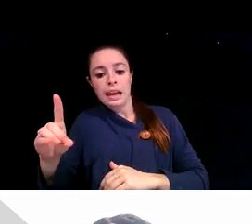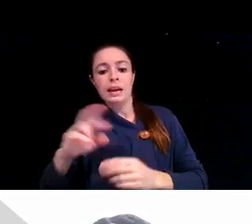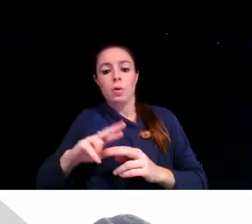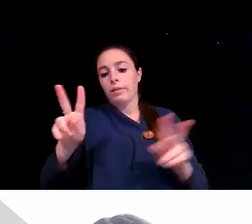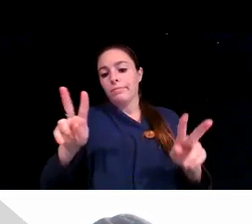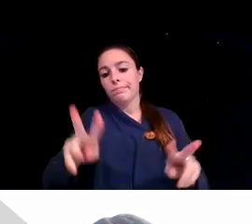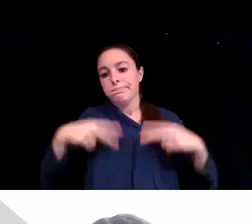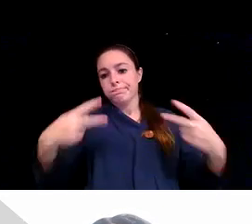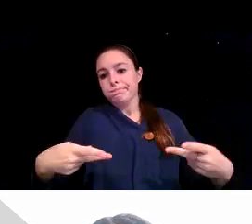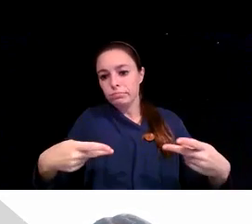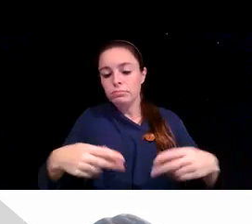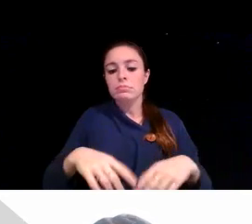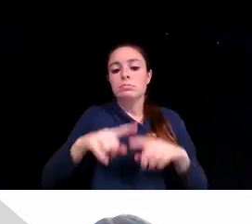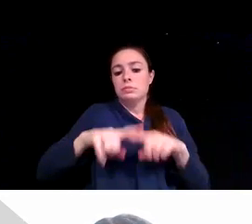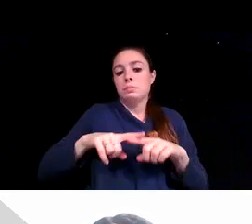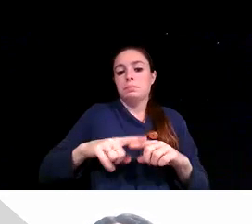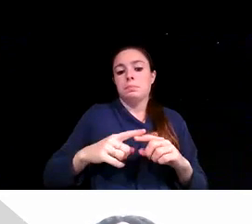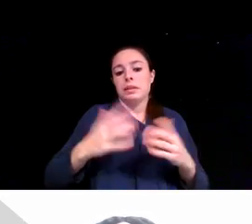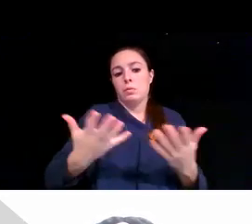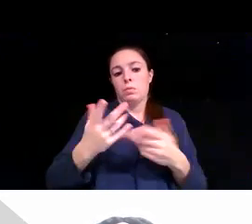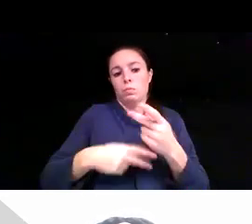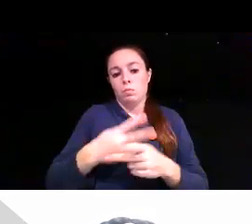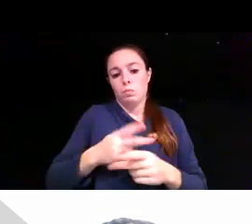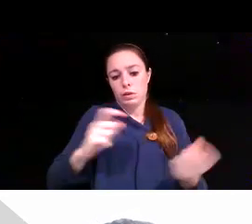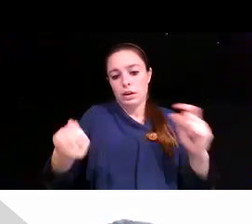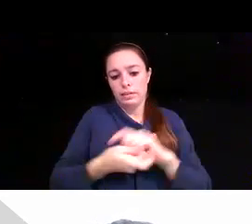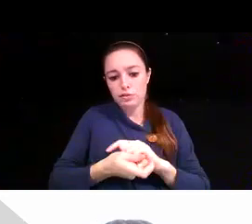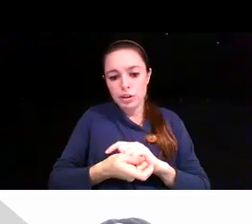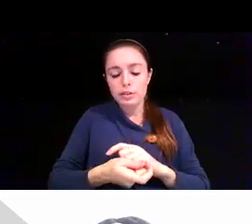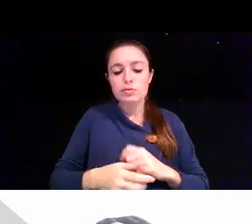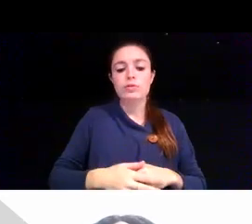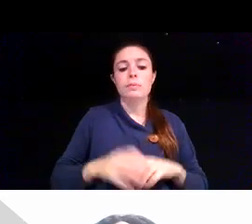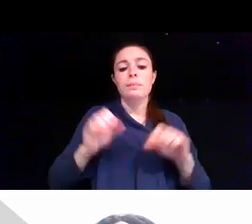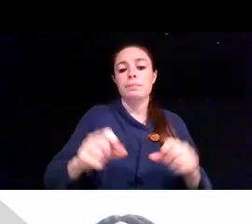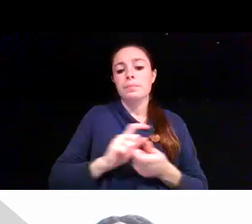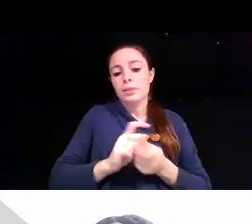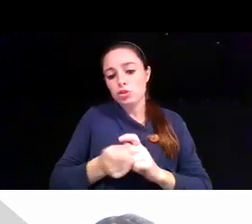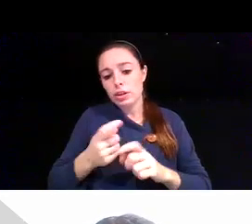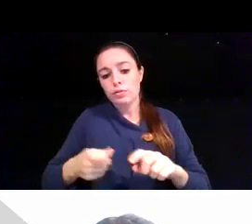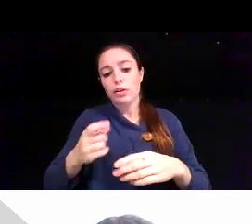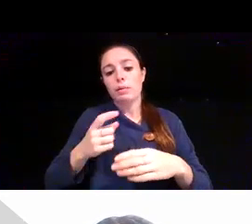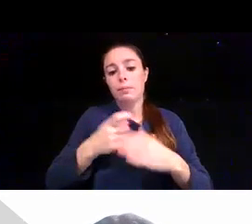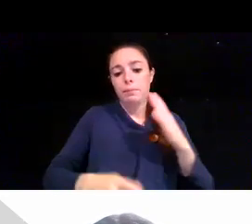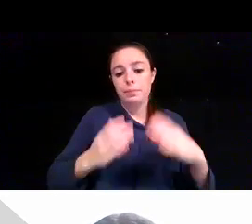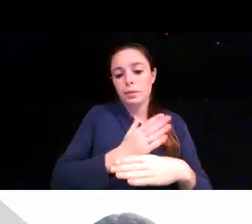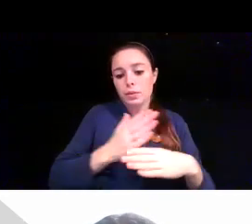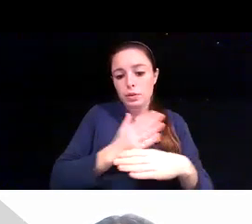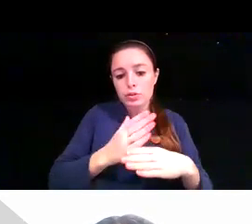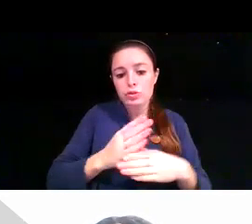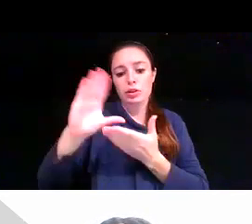Tax Credit with or without cost sharing reduction. You might also have a change from Essential Plan to full pay